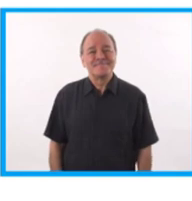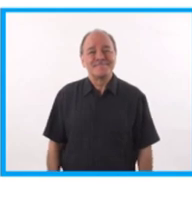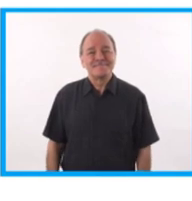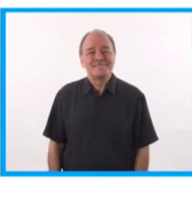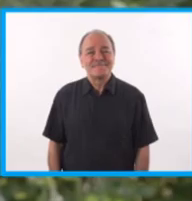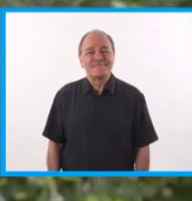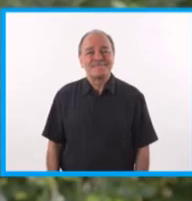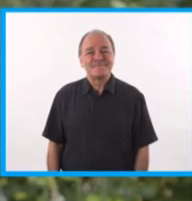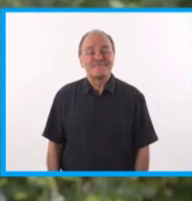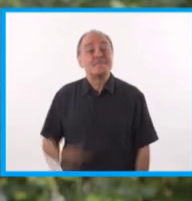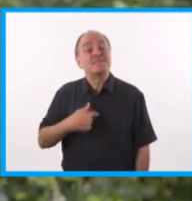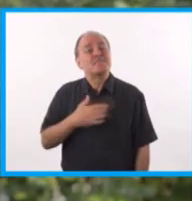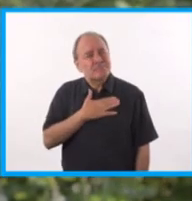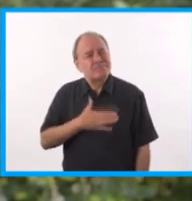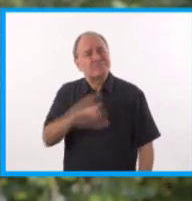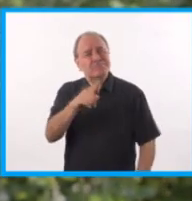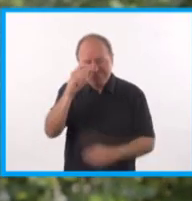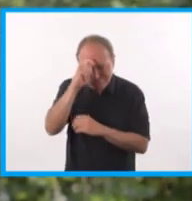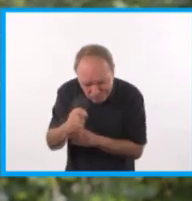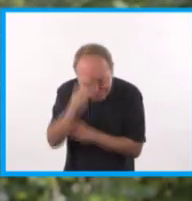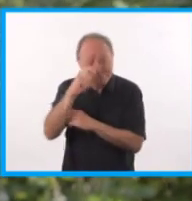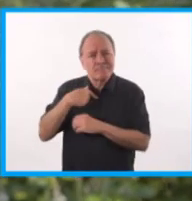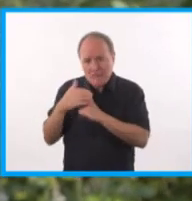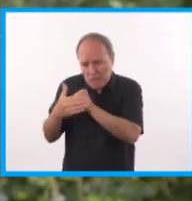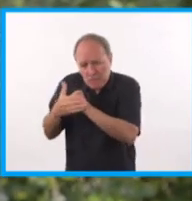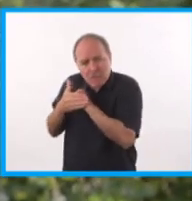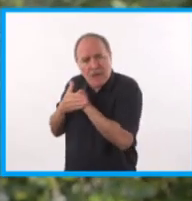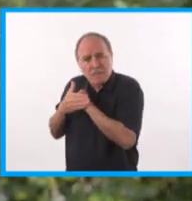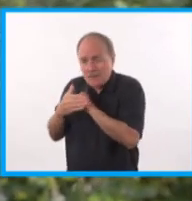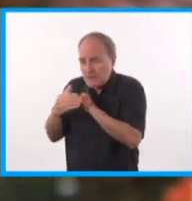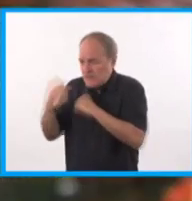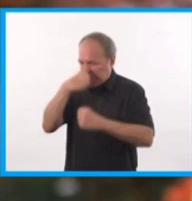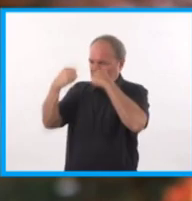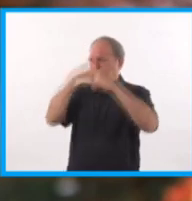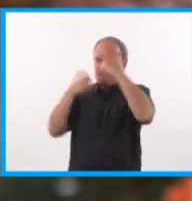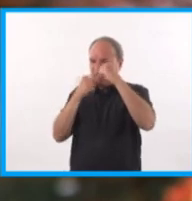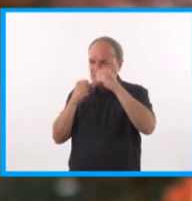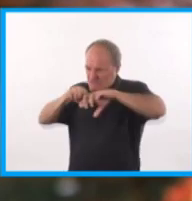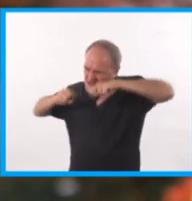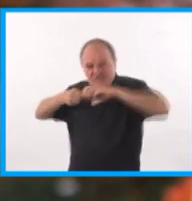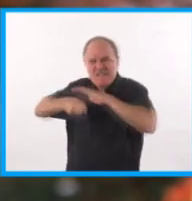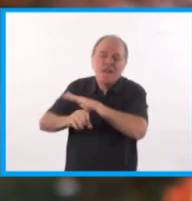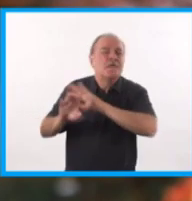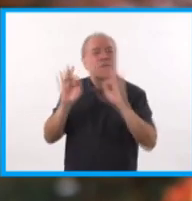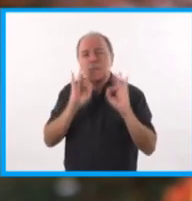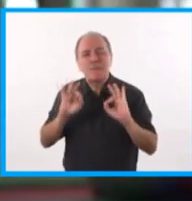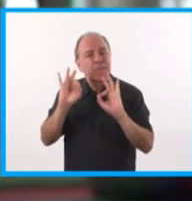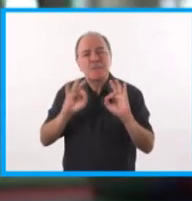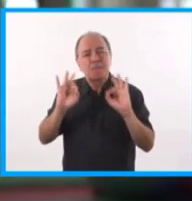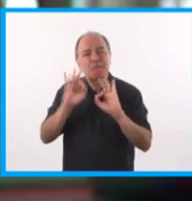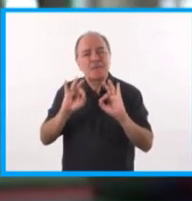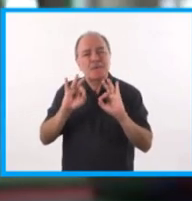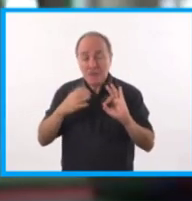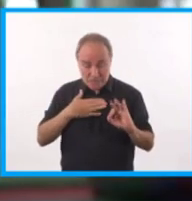9 I want you to respect me and protect me from all forms of violence. Everywhere and all the time.